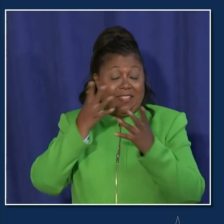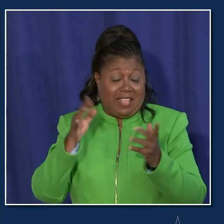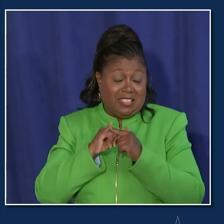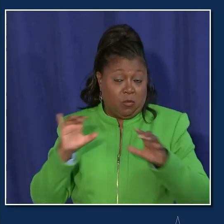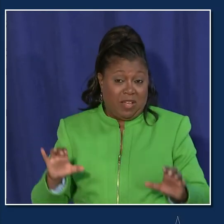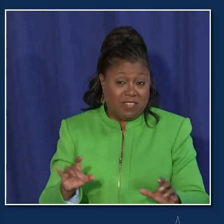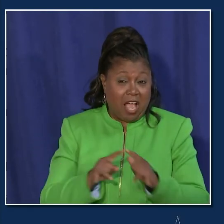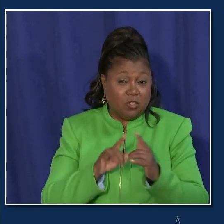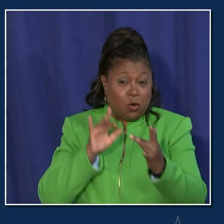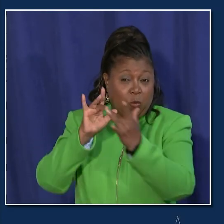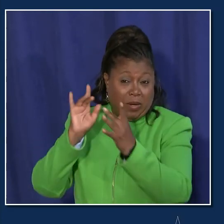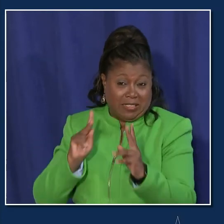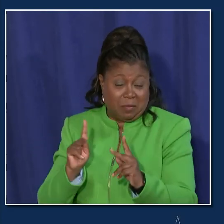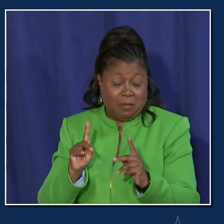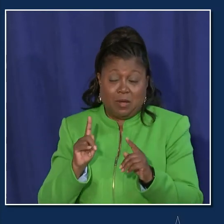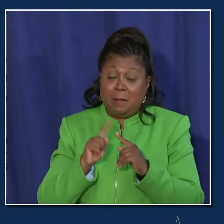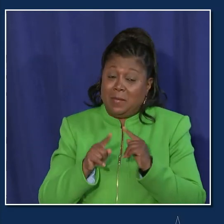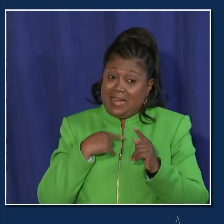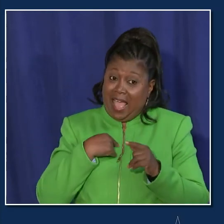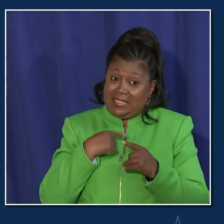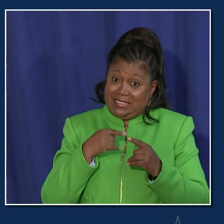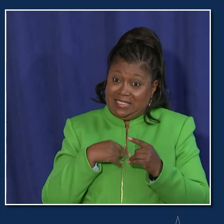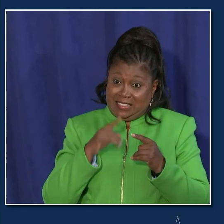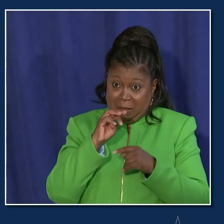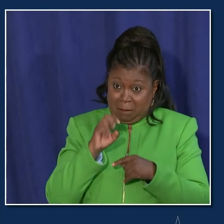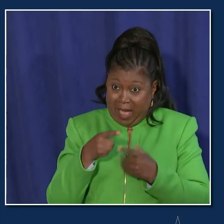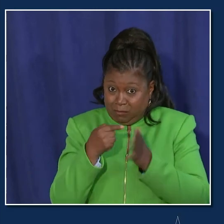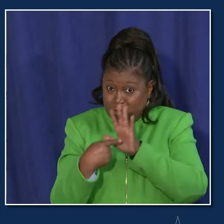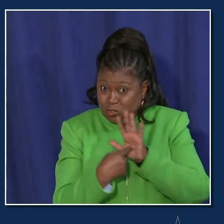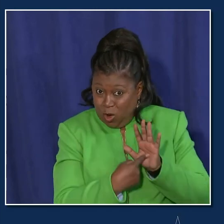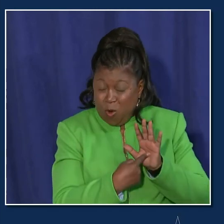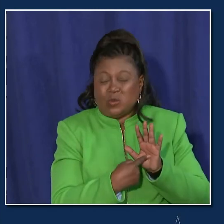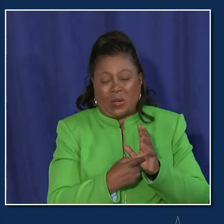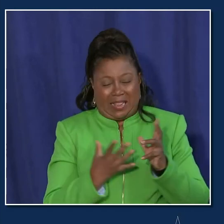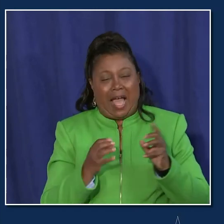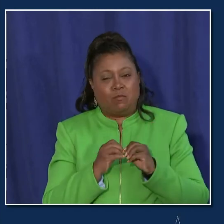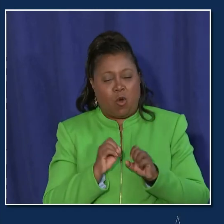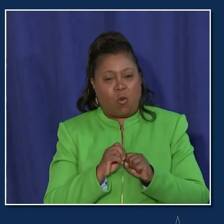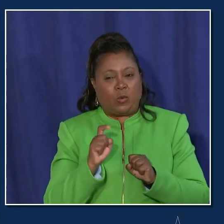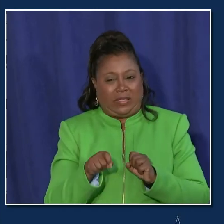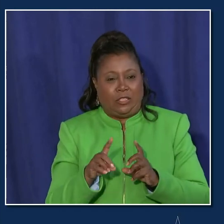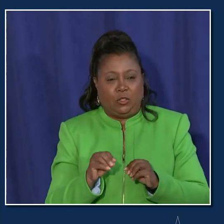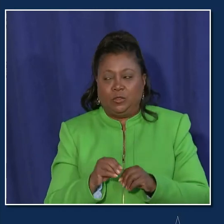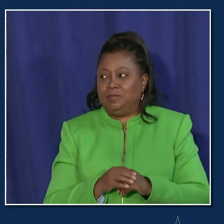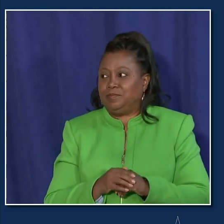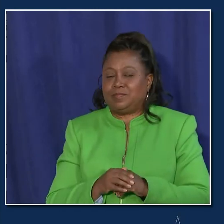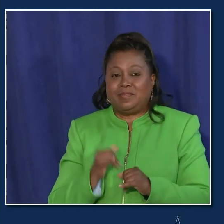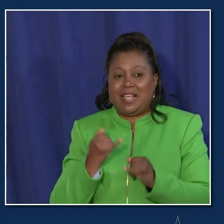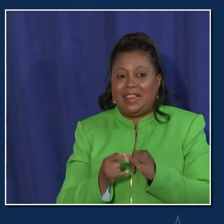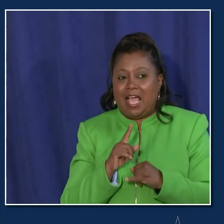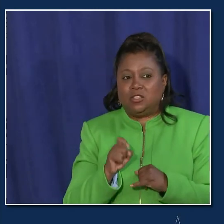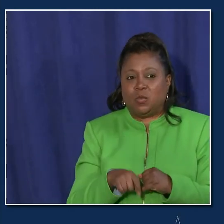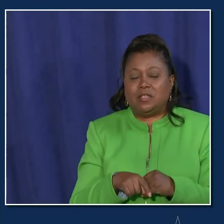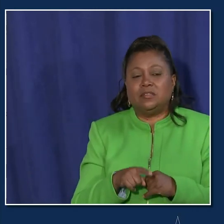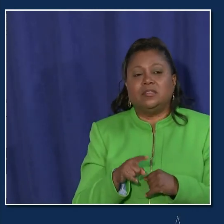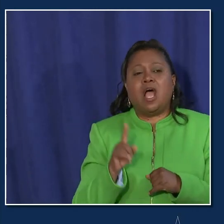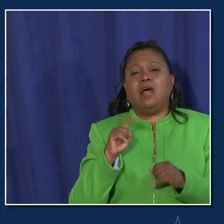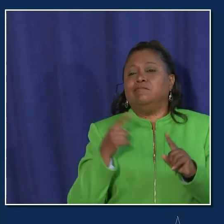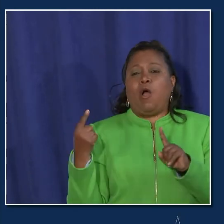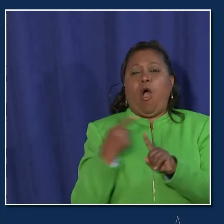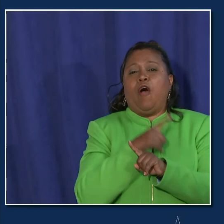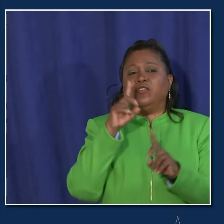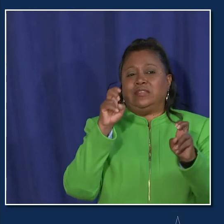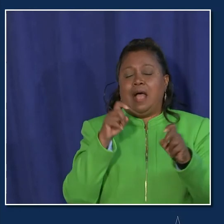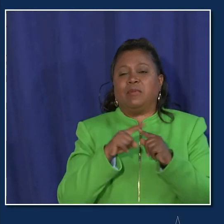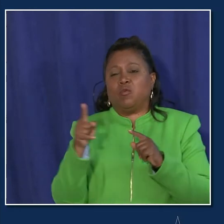we've done to reach people. But as this map shows, we've got a lot more work that we need to do. One question off topic.